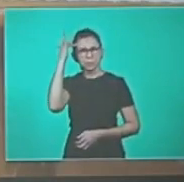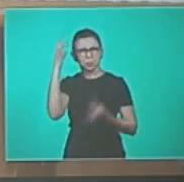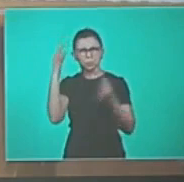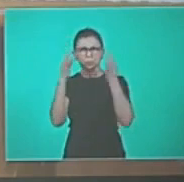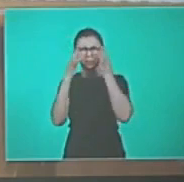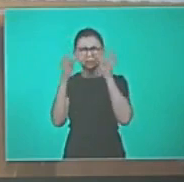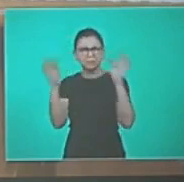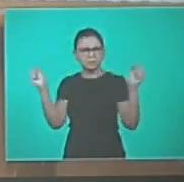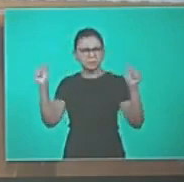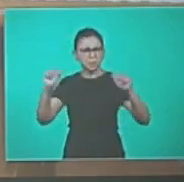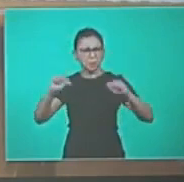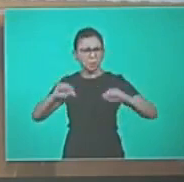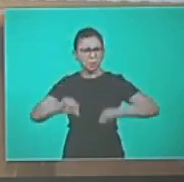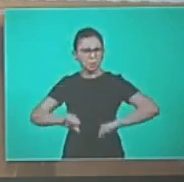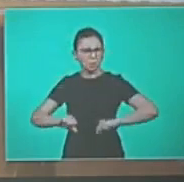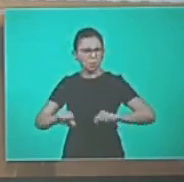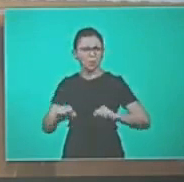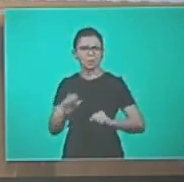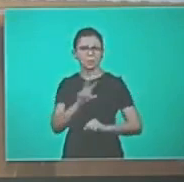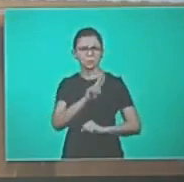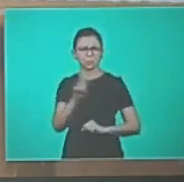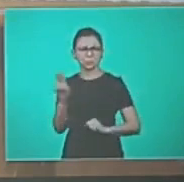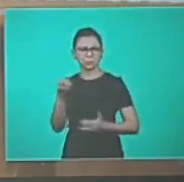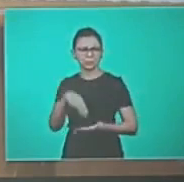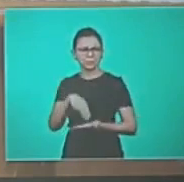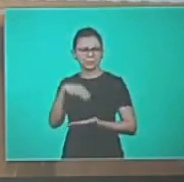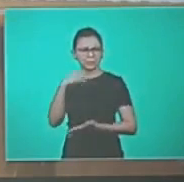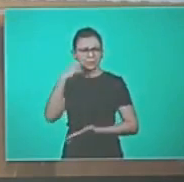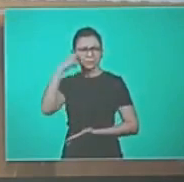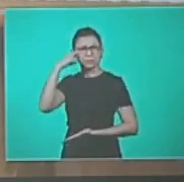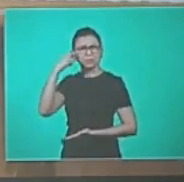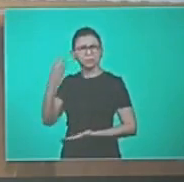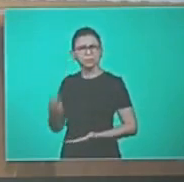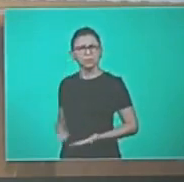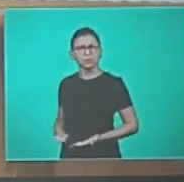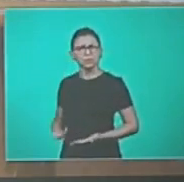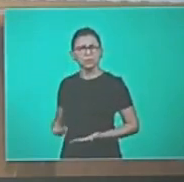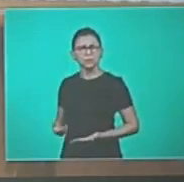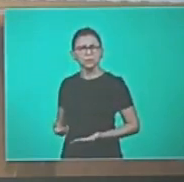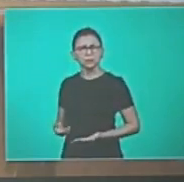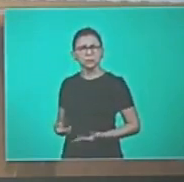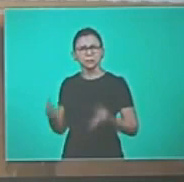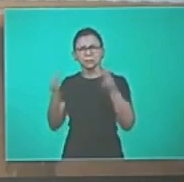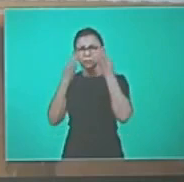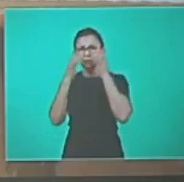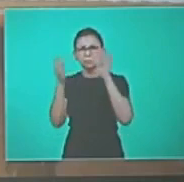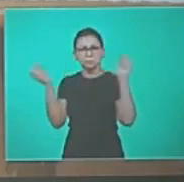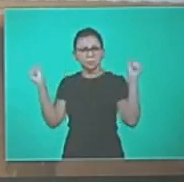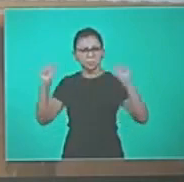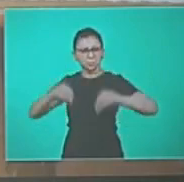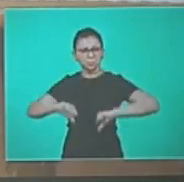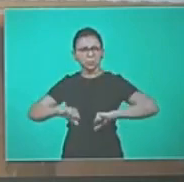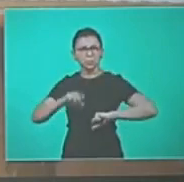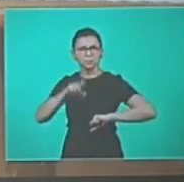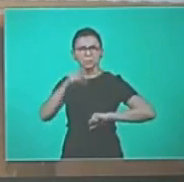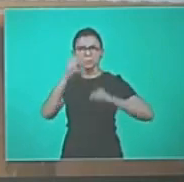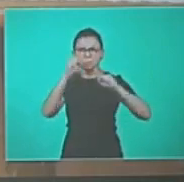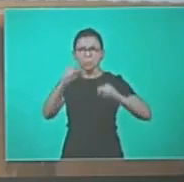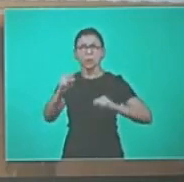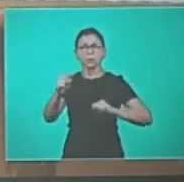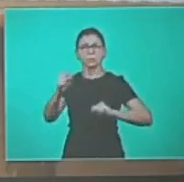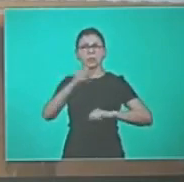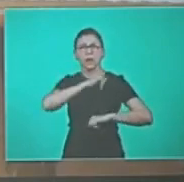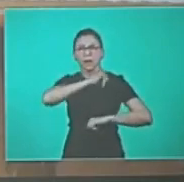a church that spread the gospel of Jesus Christ. Decency is very important. We like to be